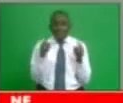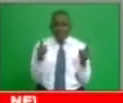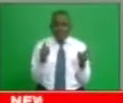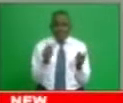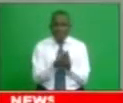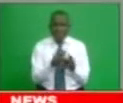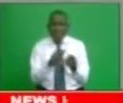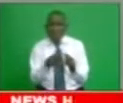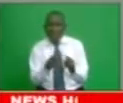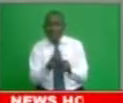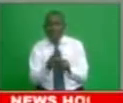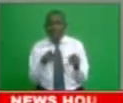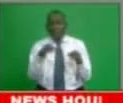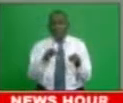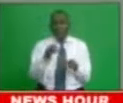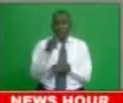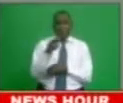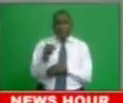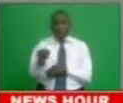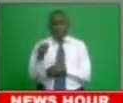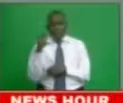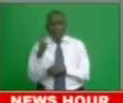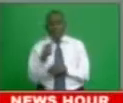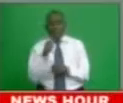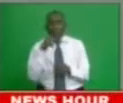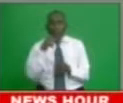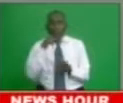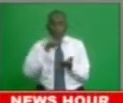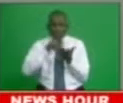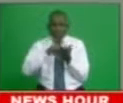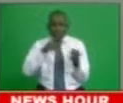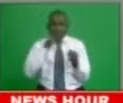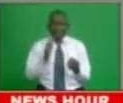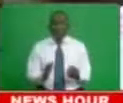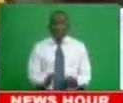the figures at a forum in Kumasi for poultry farmers.